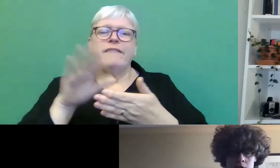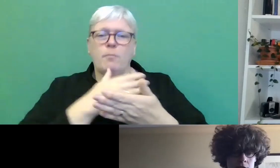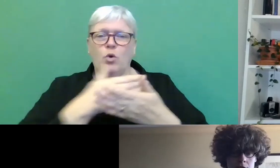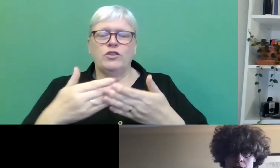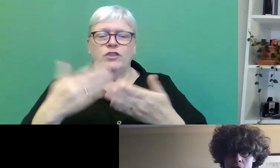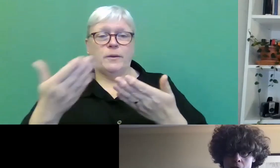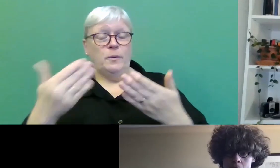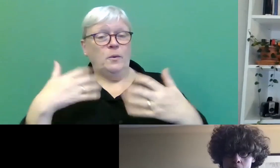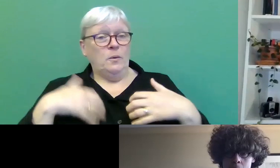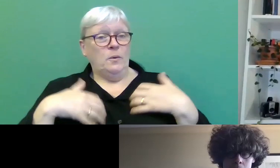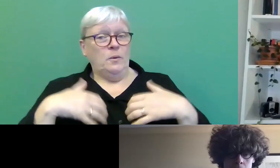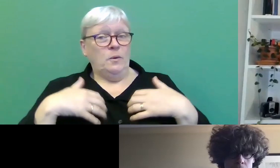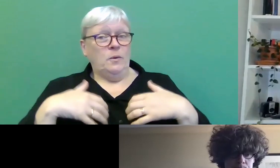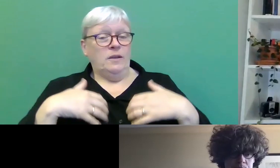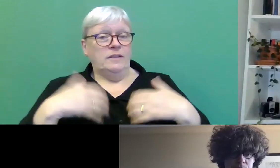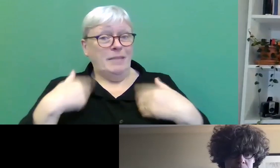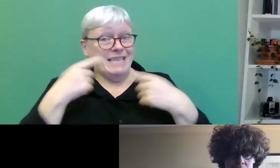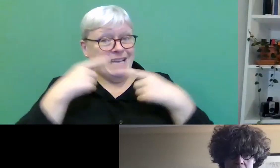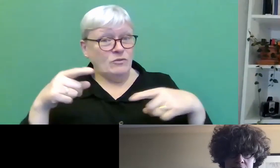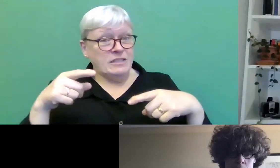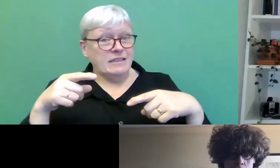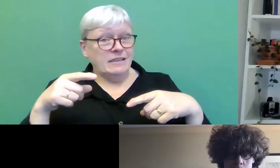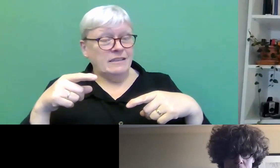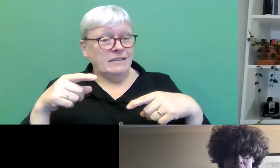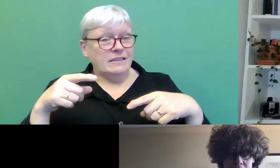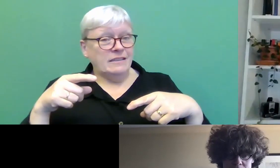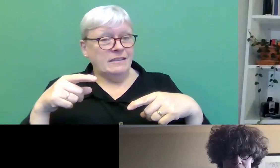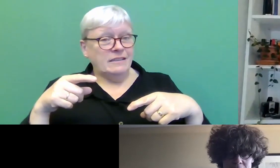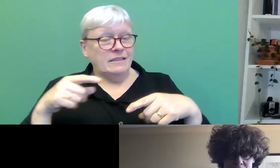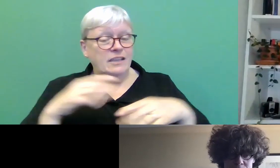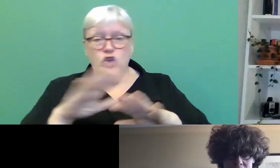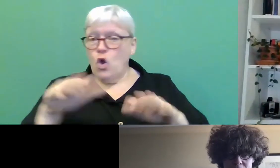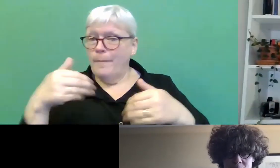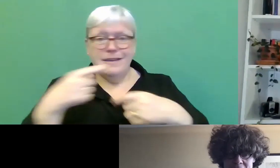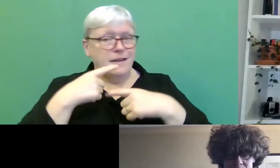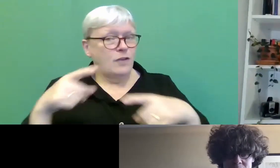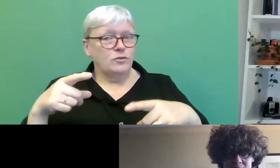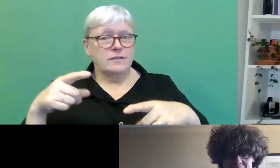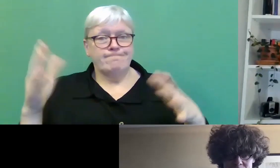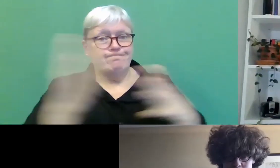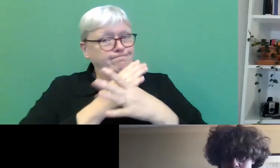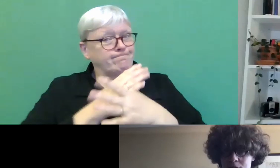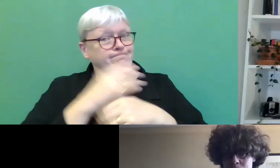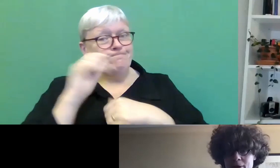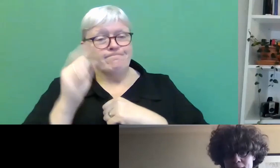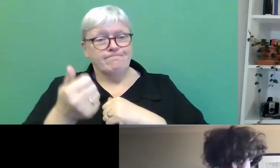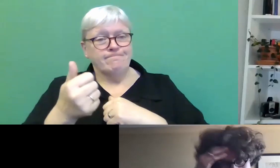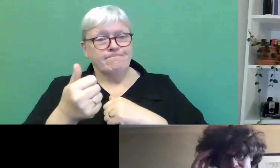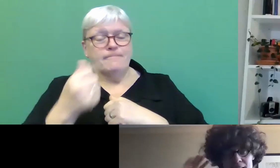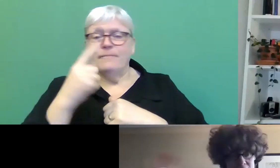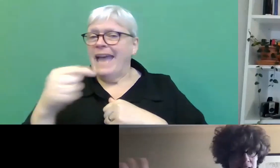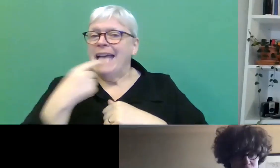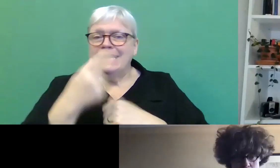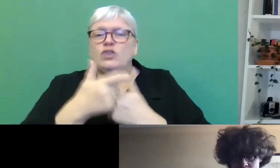that an exclusive, or has that been announced elsewhere? That has not been announced elsewhere, so I can't really say too much about it,